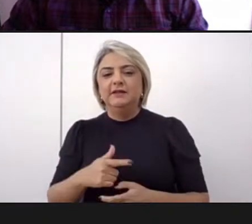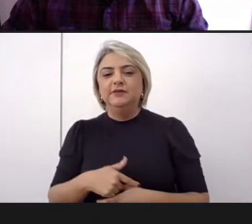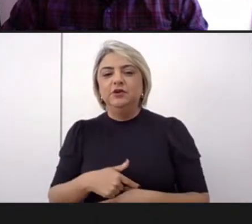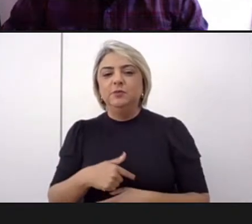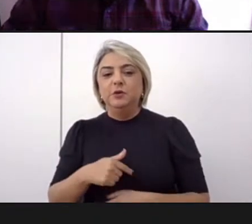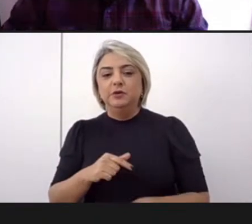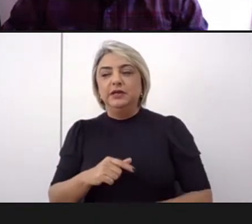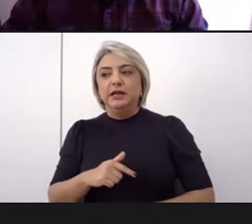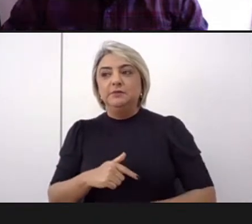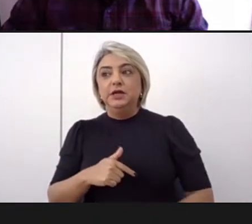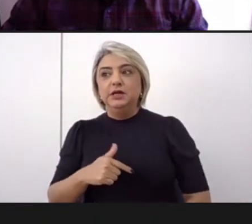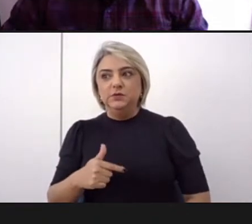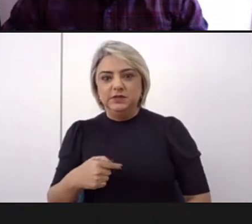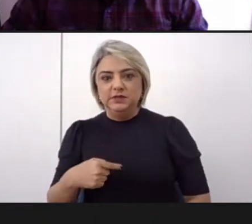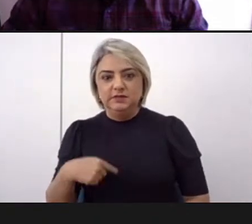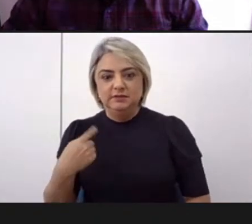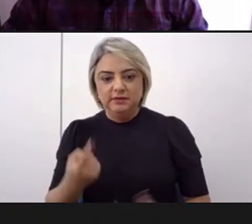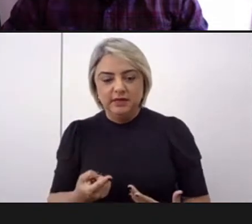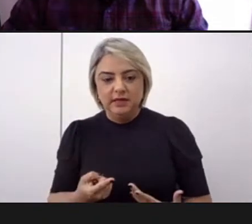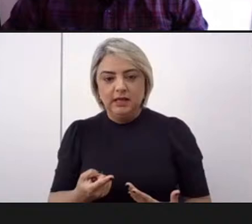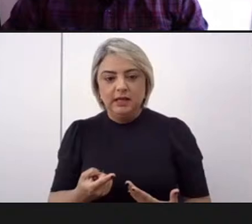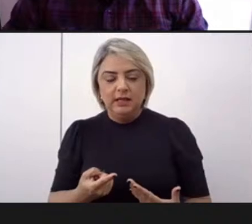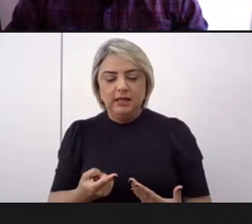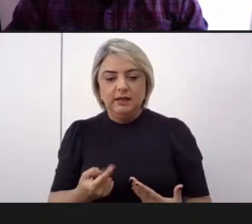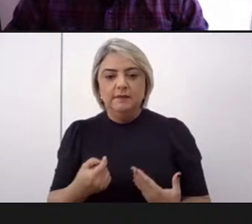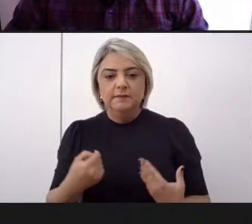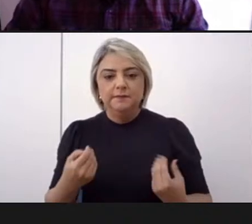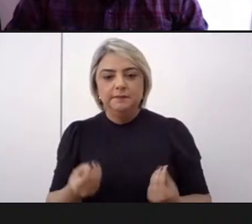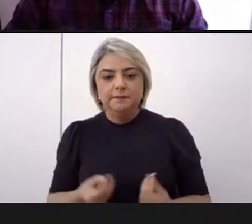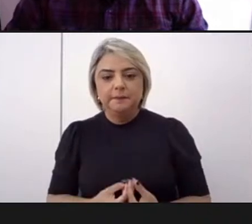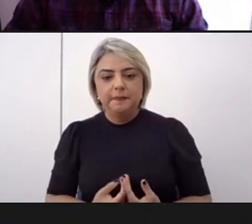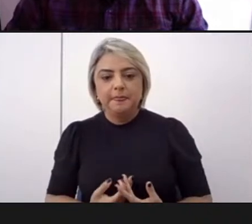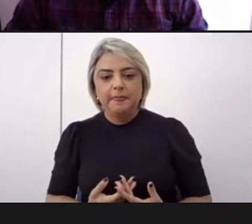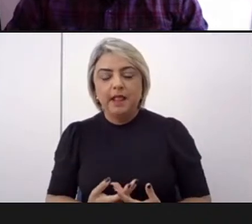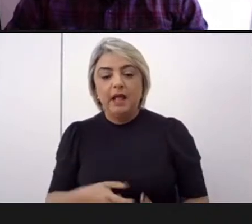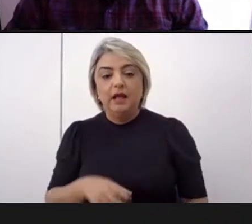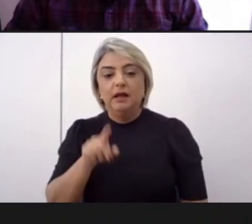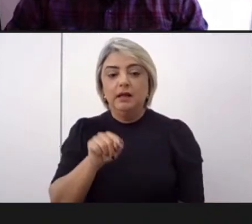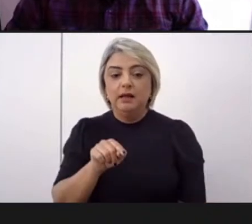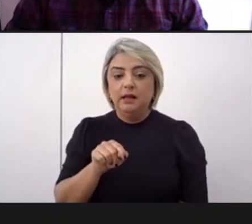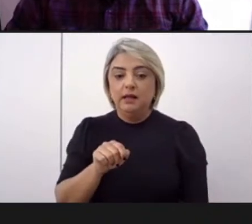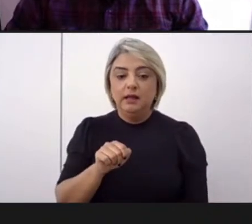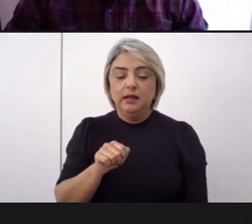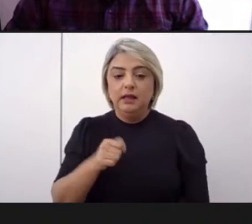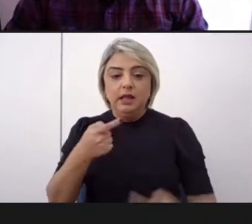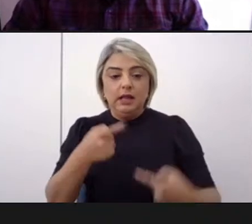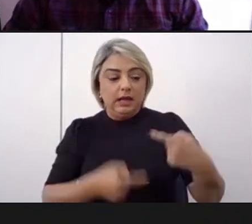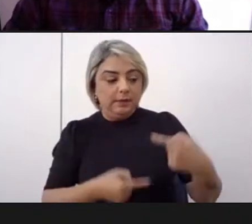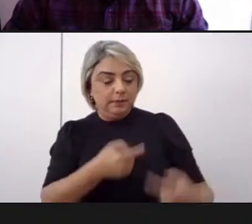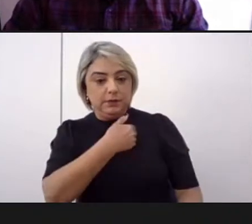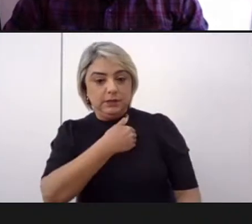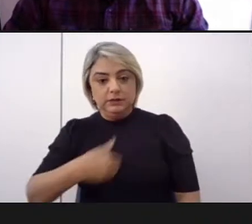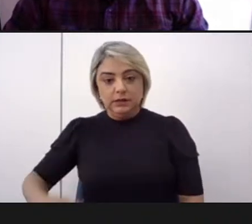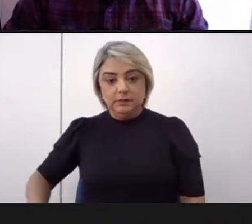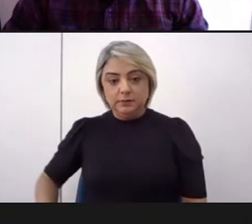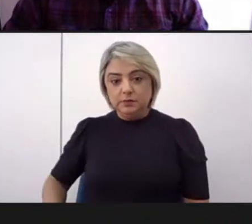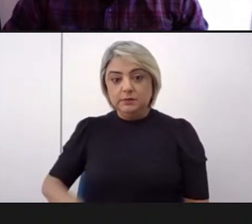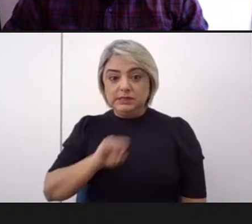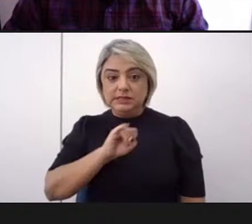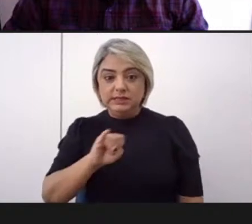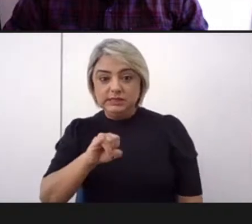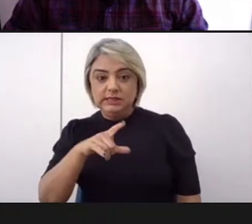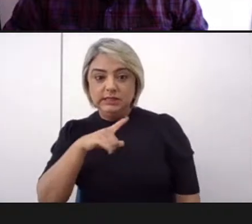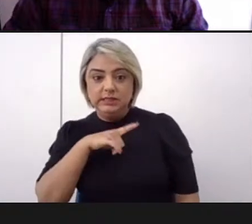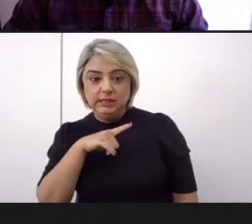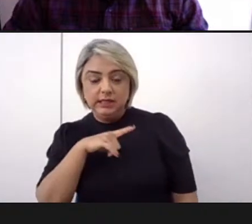litigation to change public policy there is a main limitation that is the law itself,